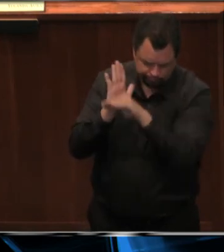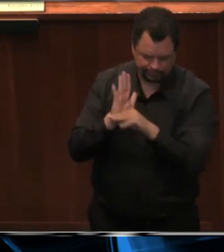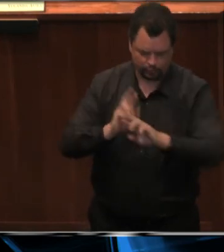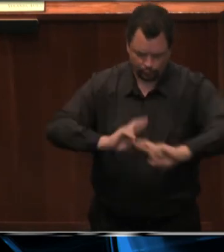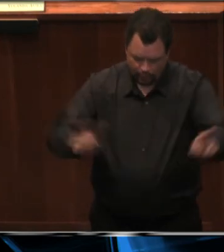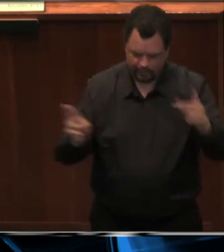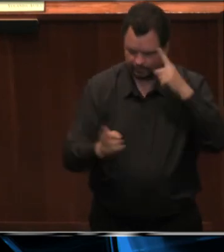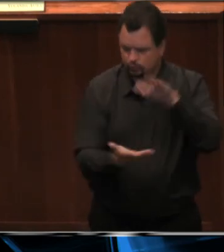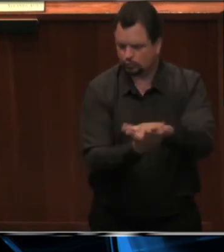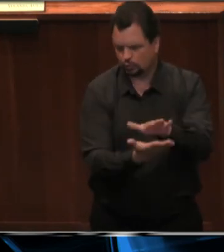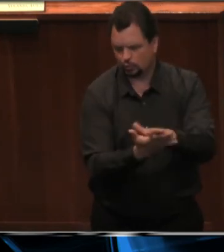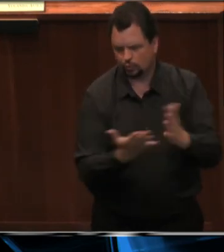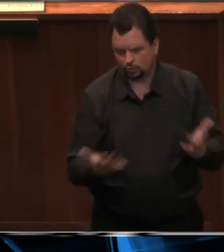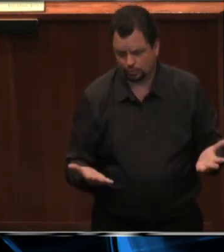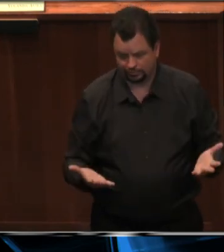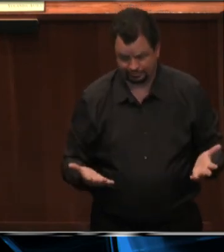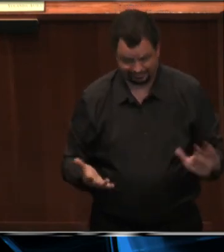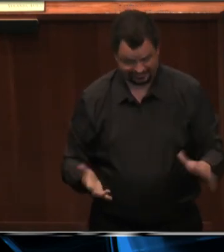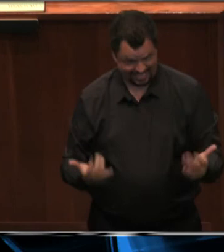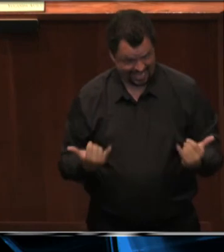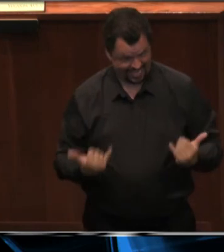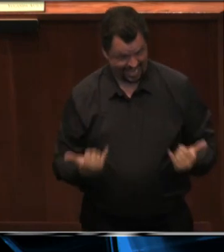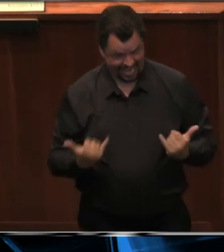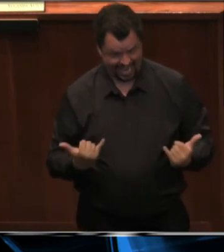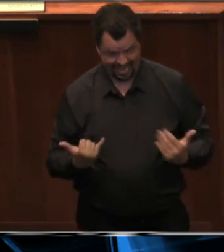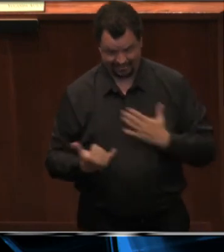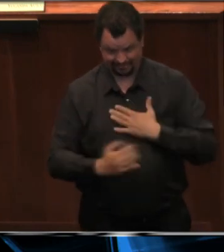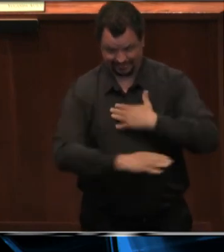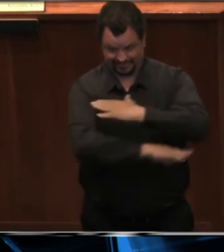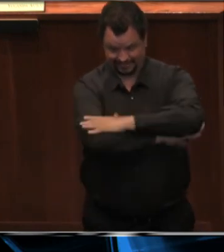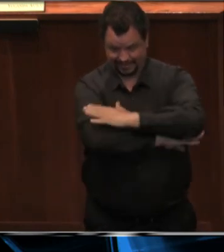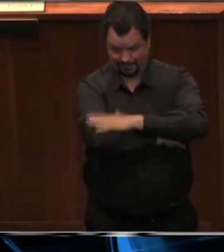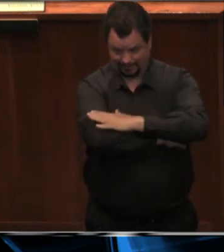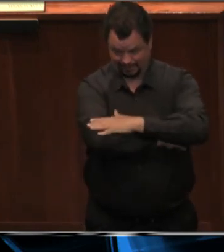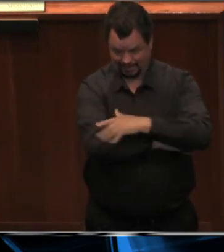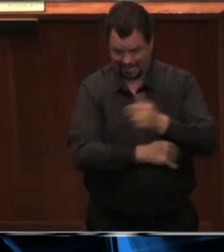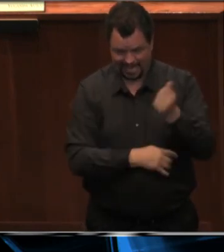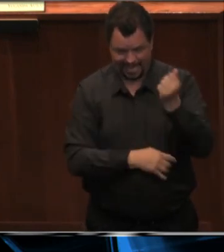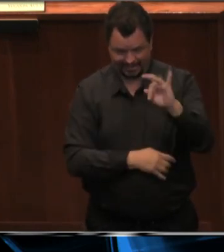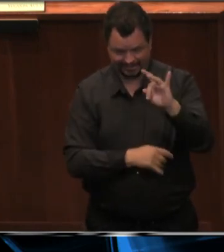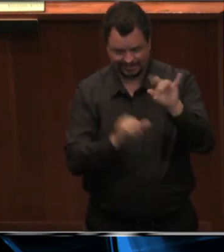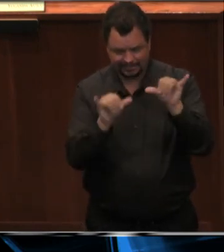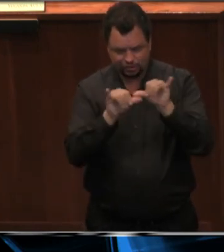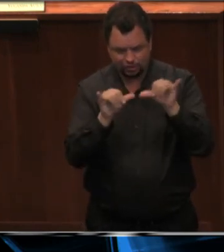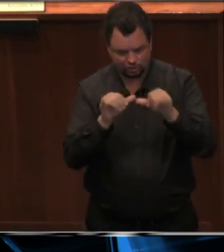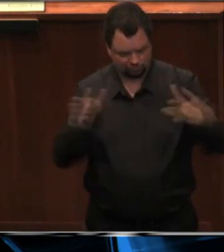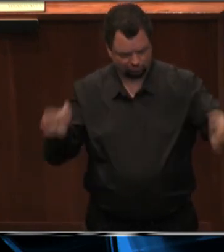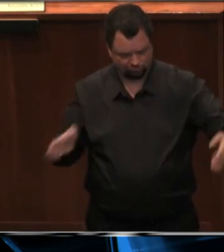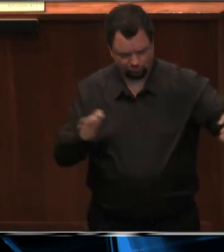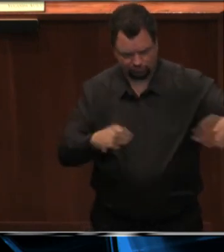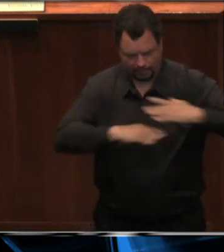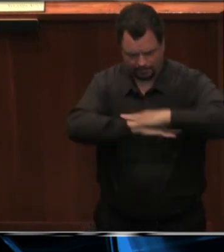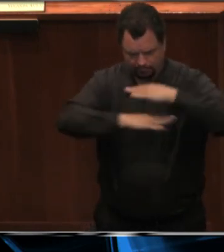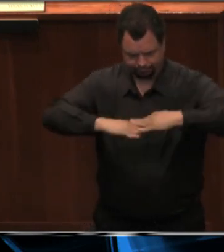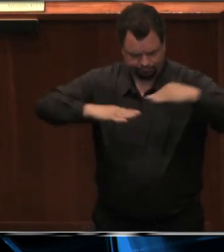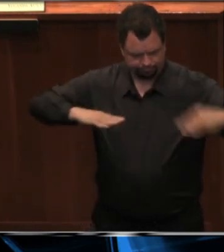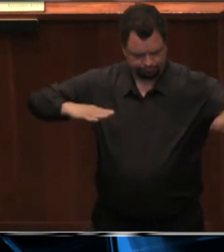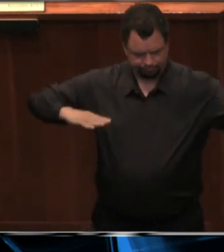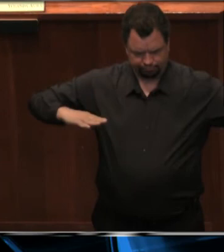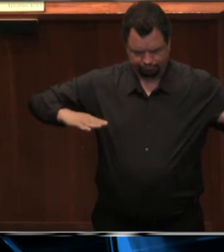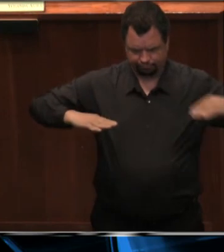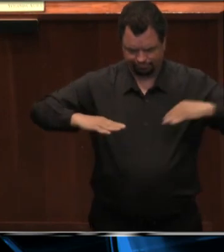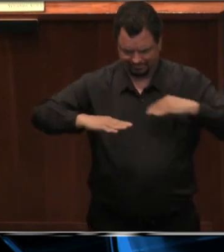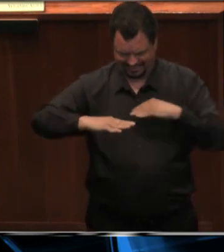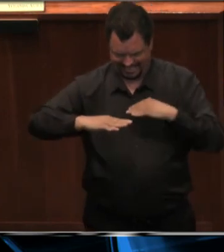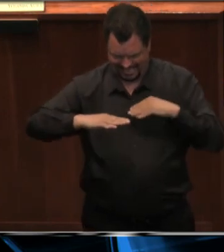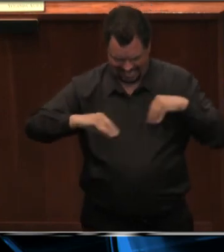inches apart and there are 30 of them in the room. There is no way I can meet the CDE guidelines or the El Paso Public Health guidelines of even a minimum